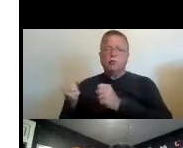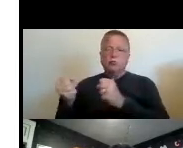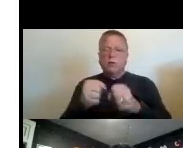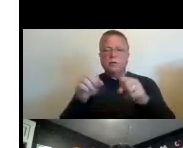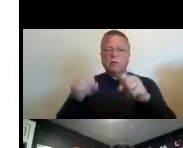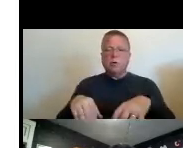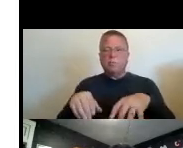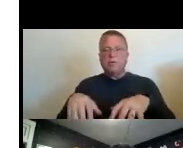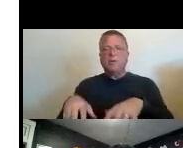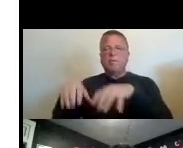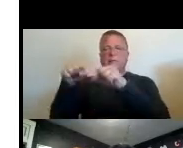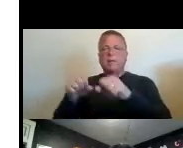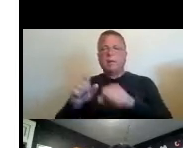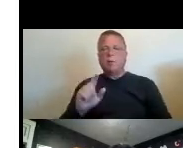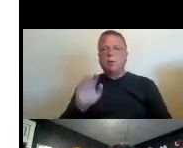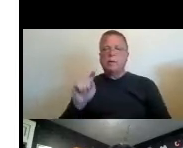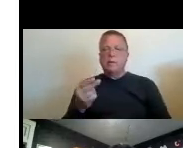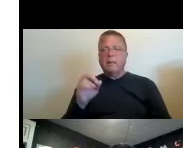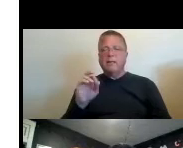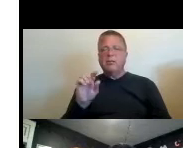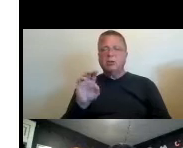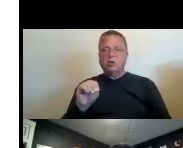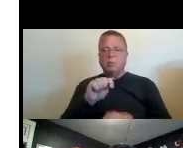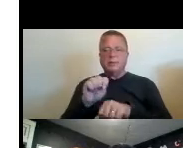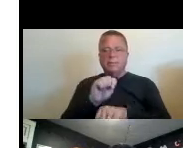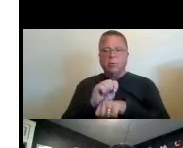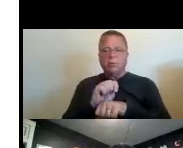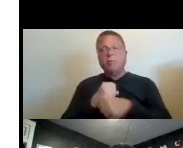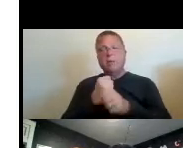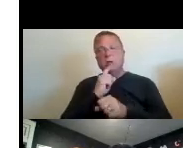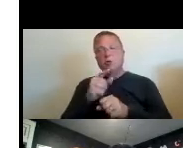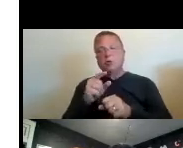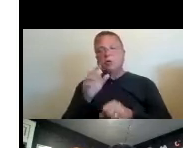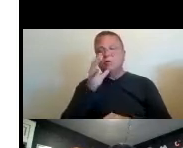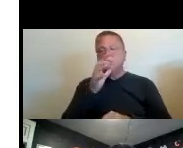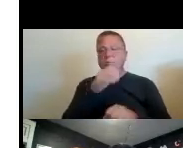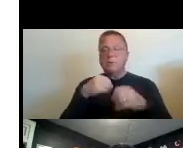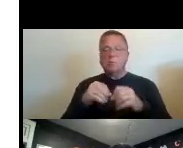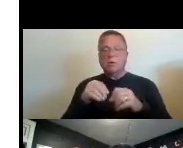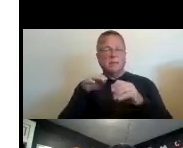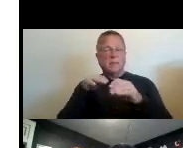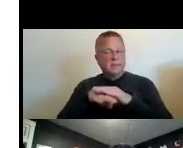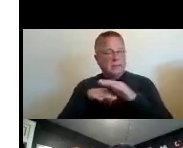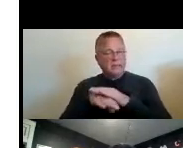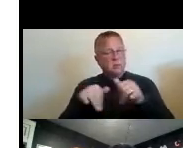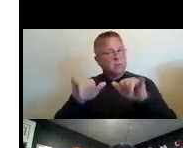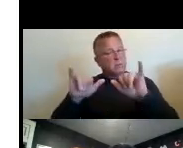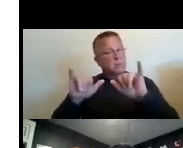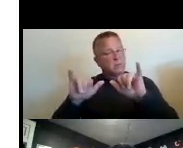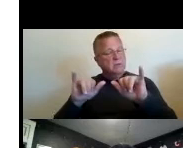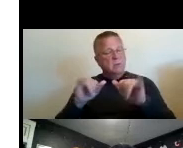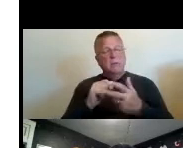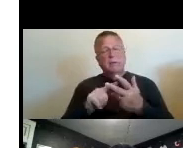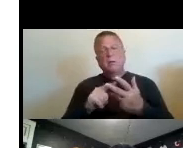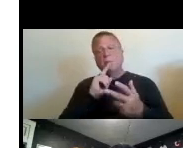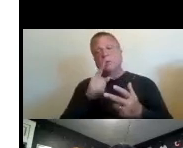Shalom Temple, making sure that the farmers market remains accessible, making sure that any